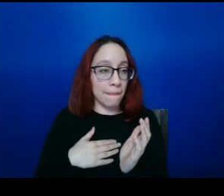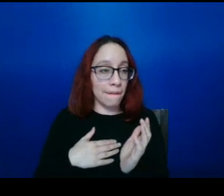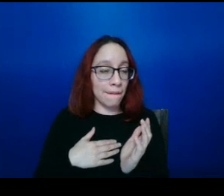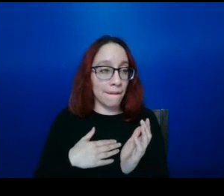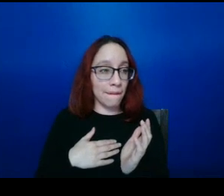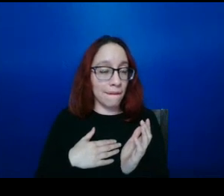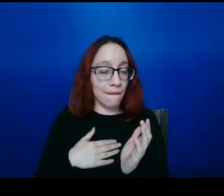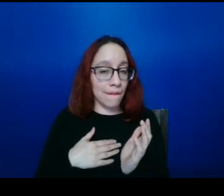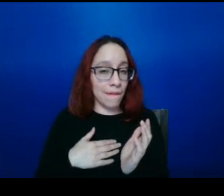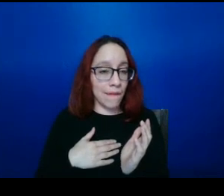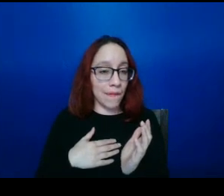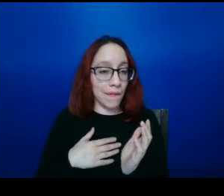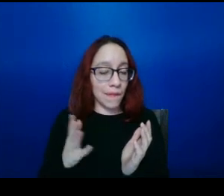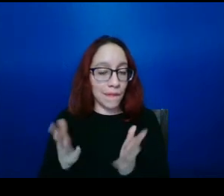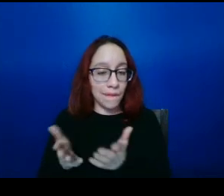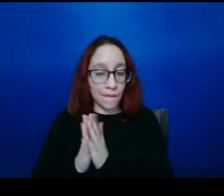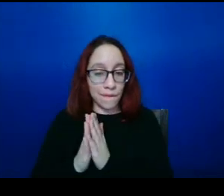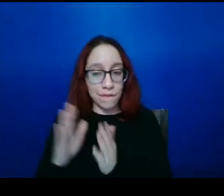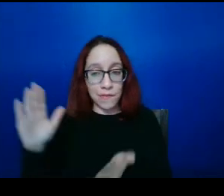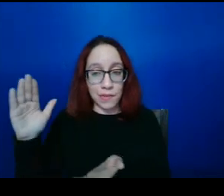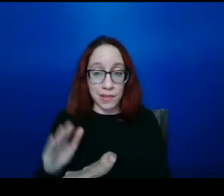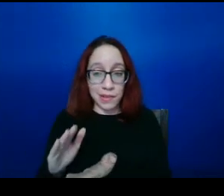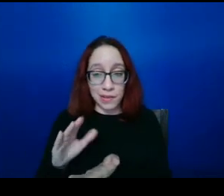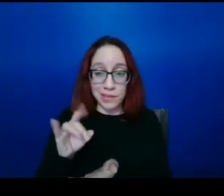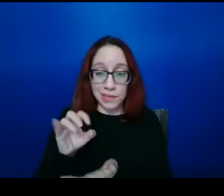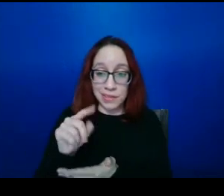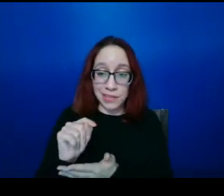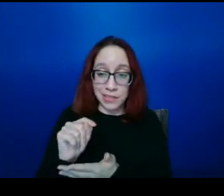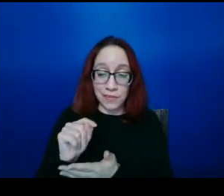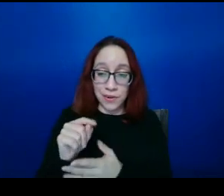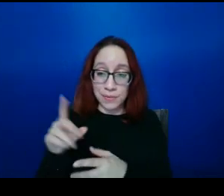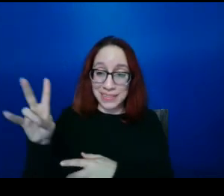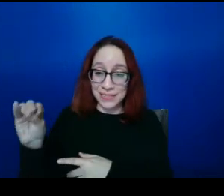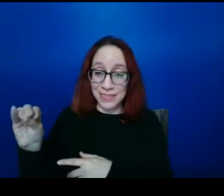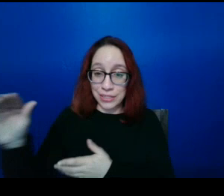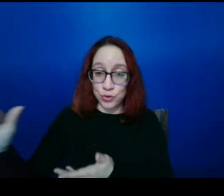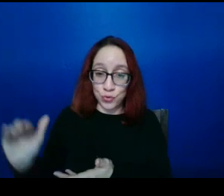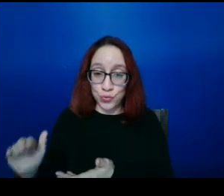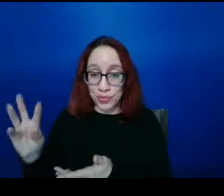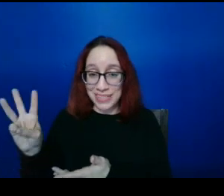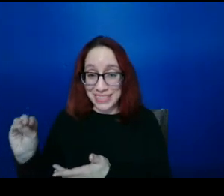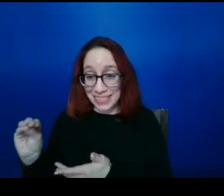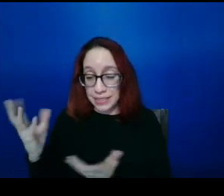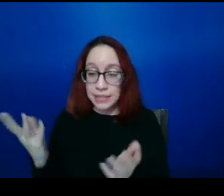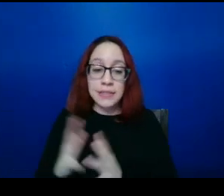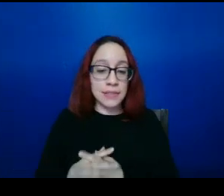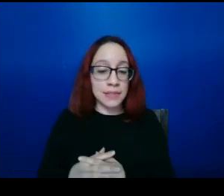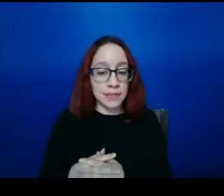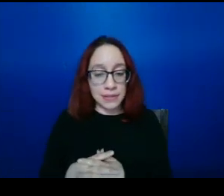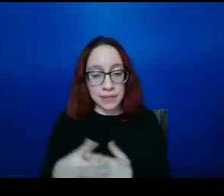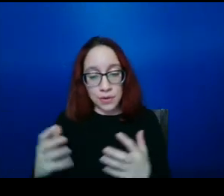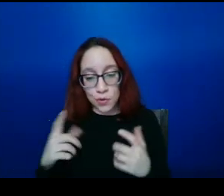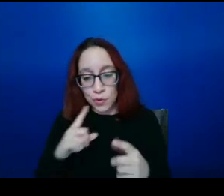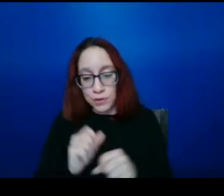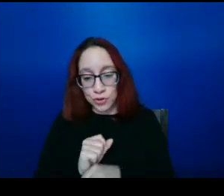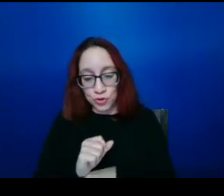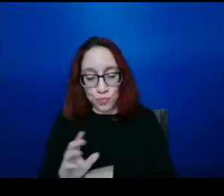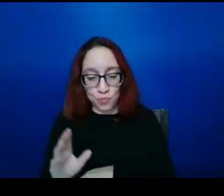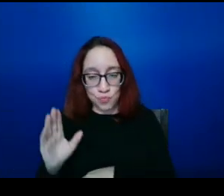ask for lowering that density from 70 units to 60. And, I'd like to make a